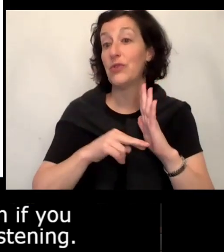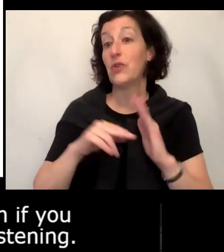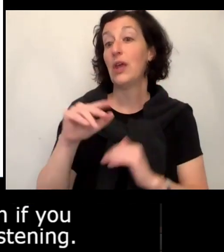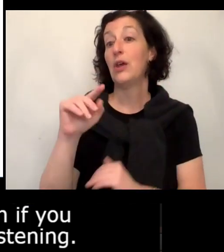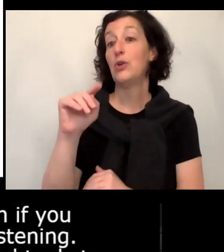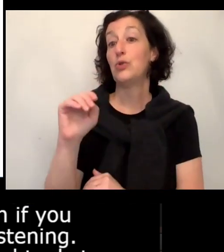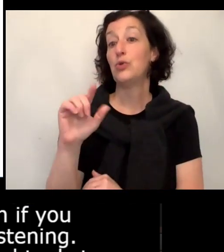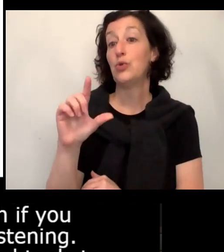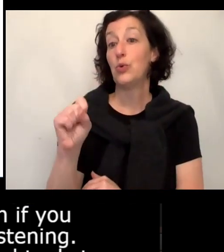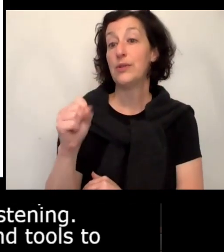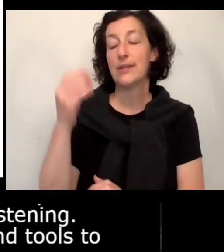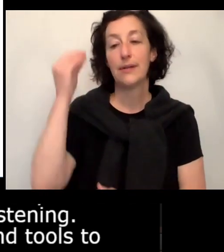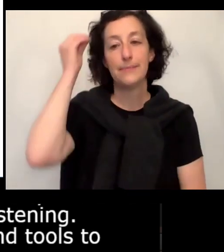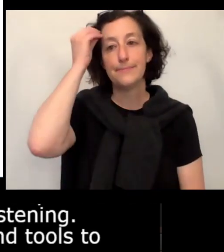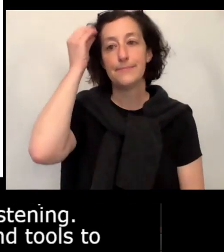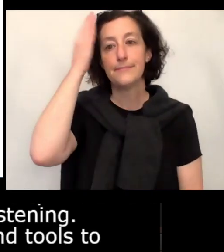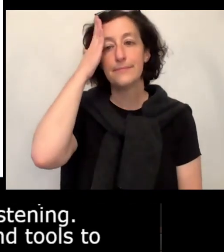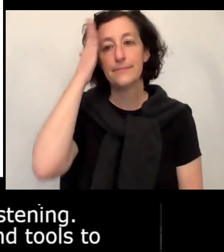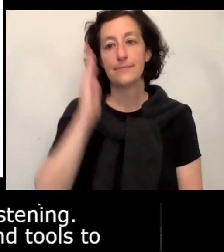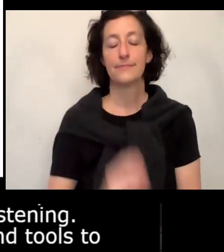mind.